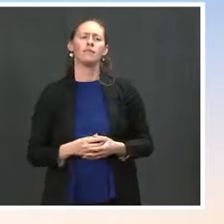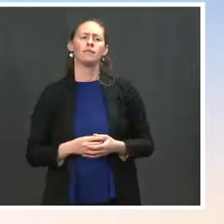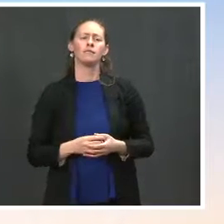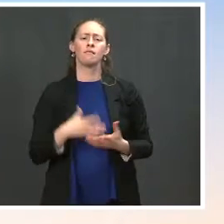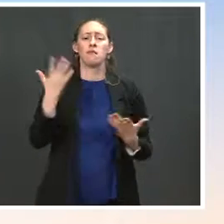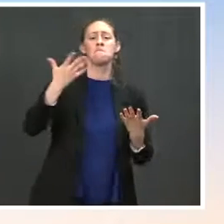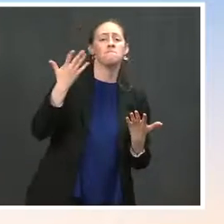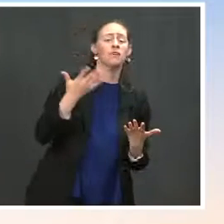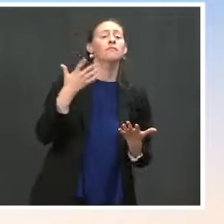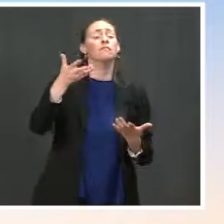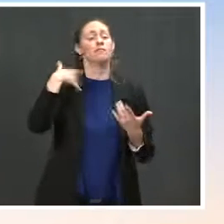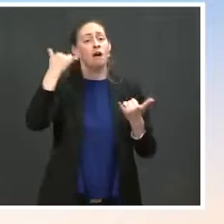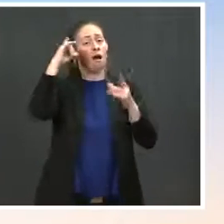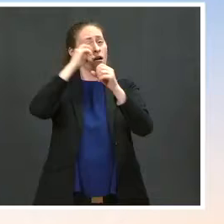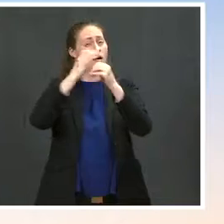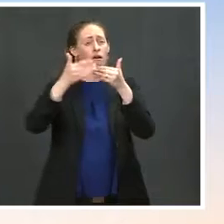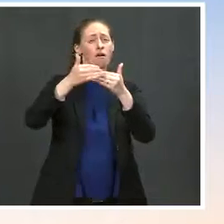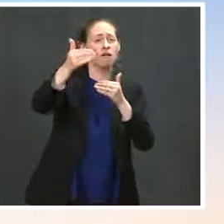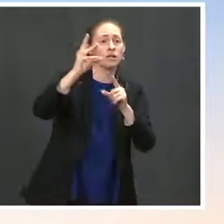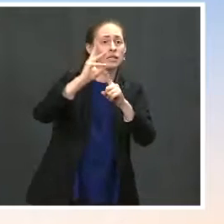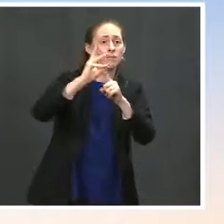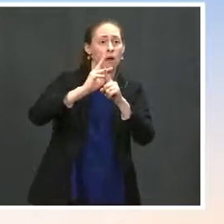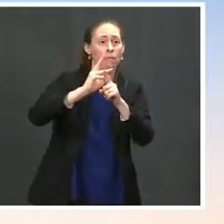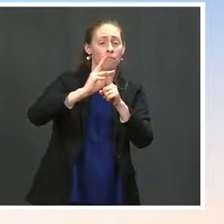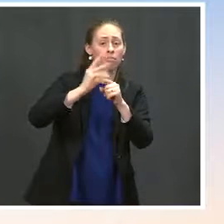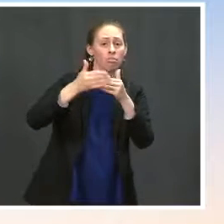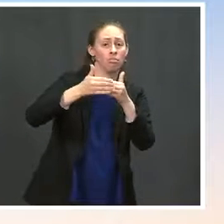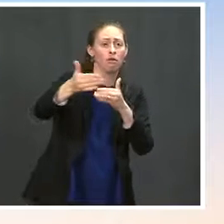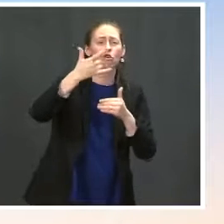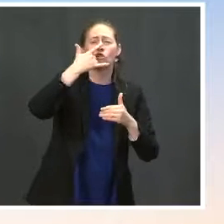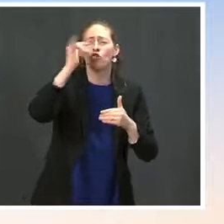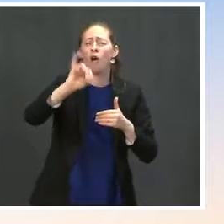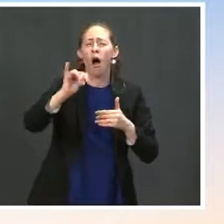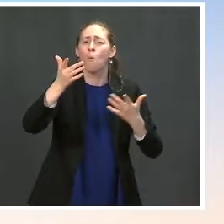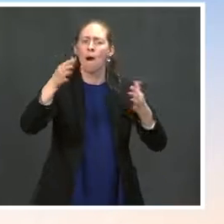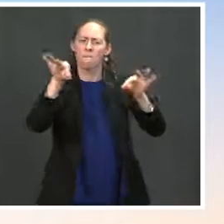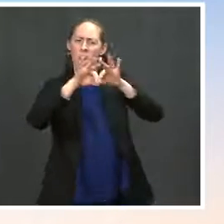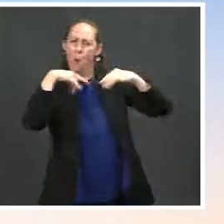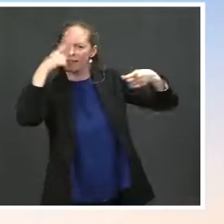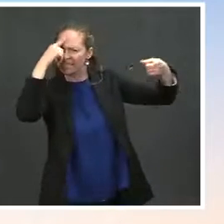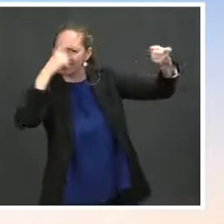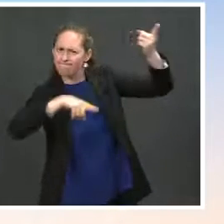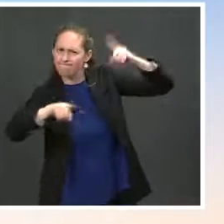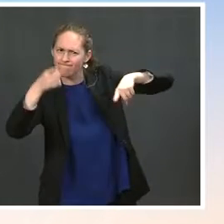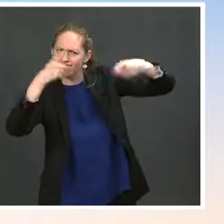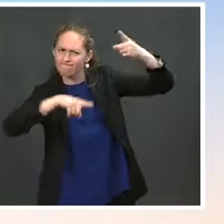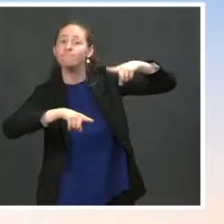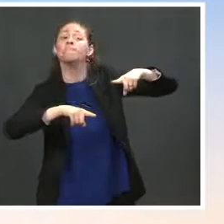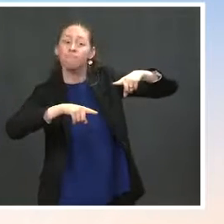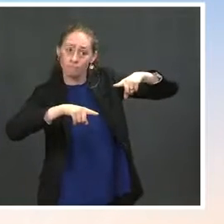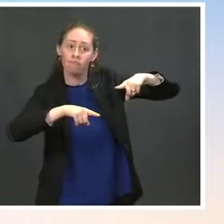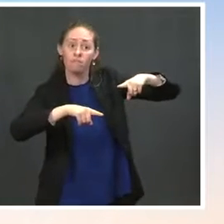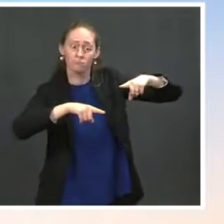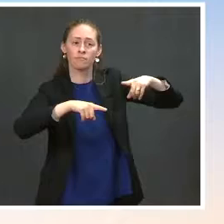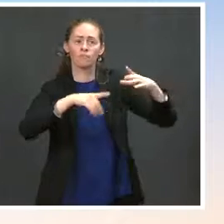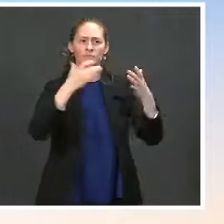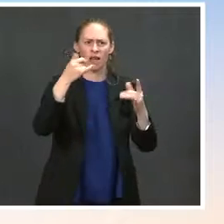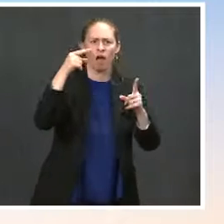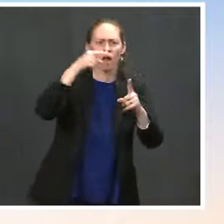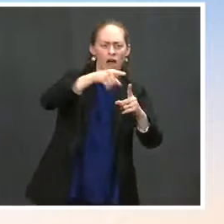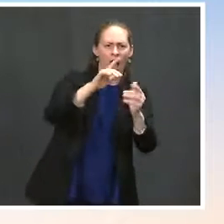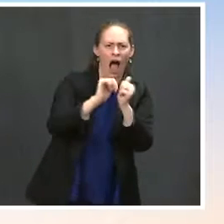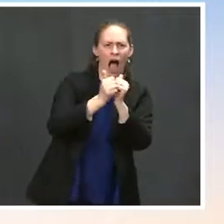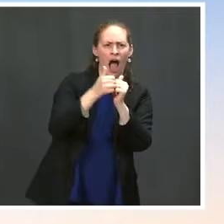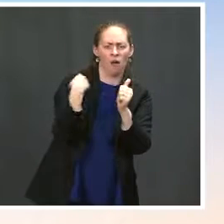of diplomacy are going to be absolutely critical to the capacity to make Glasgow what it needs to be. I